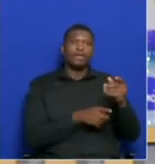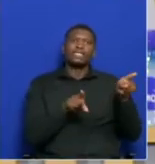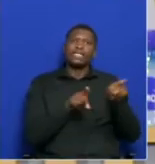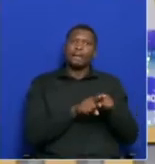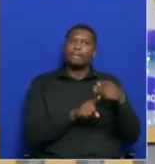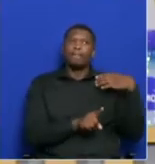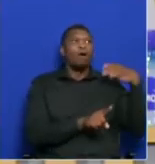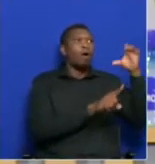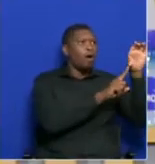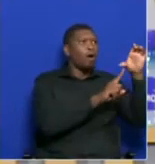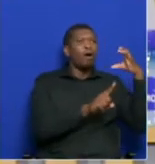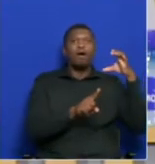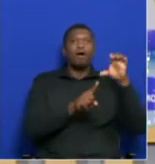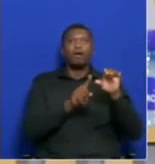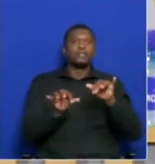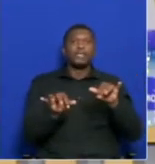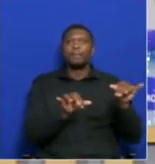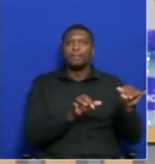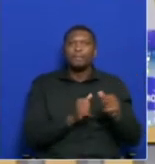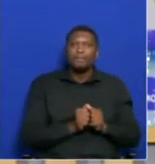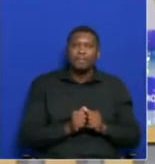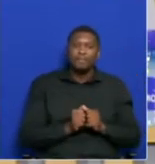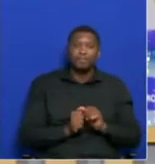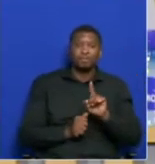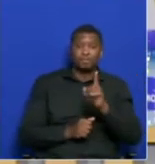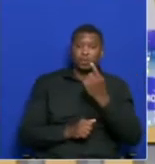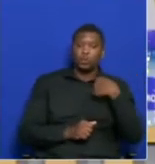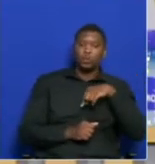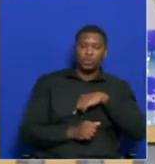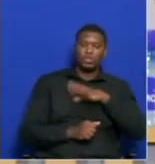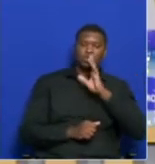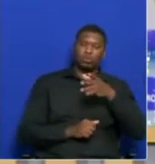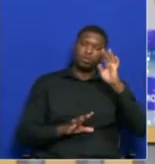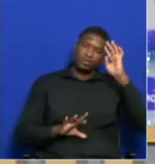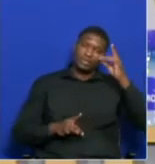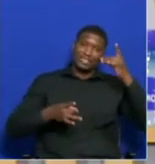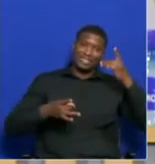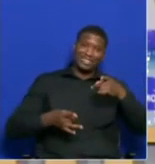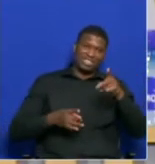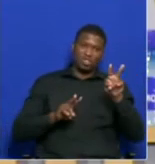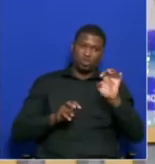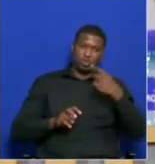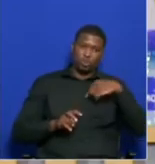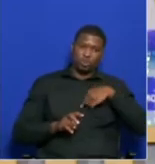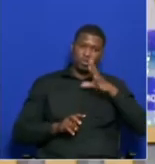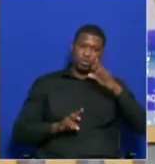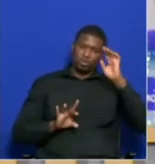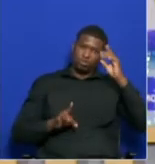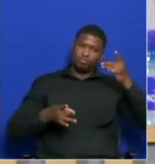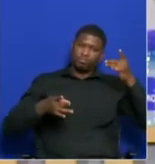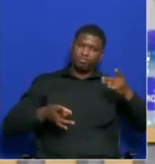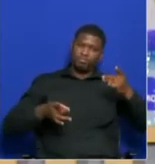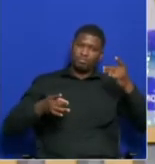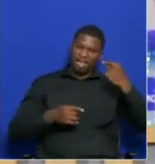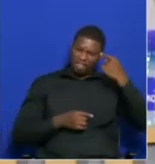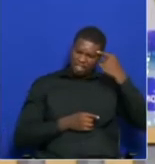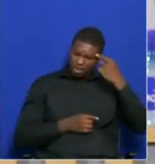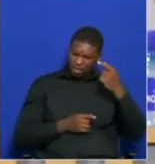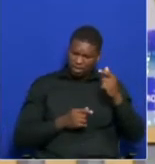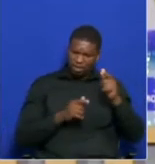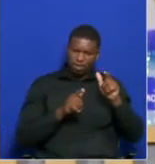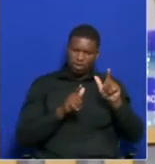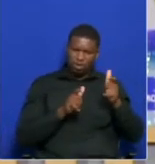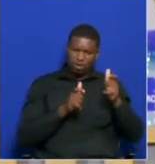We will decide that because, if I'm not mistaken, I think Commissioner Baloyi, when you testified